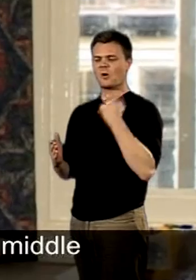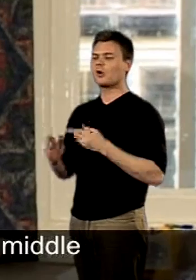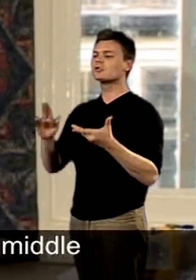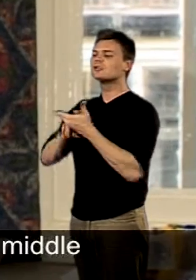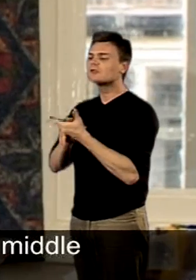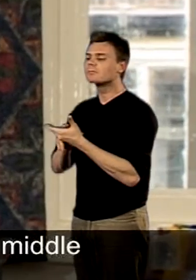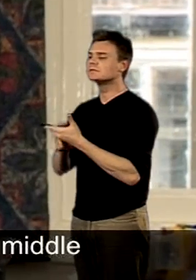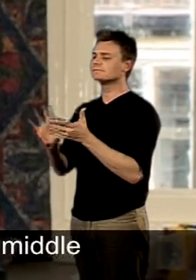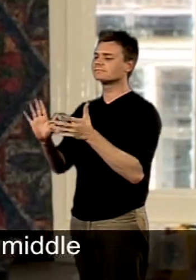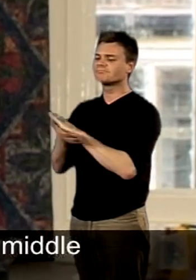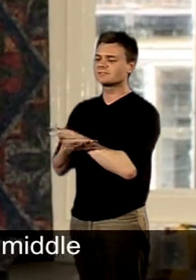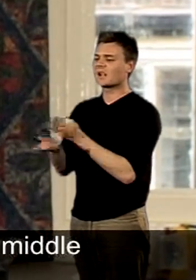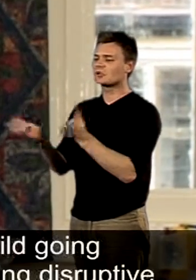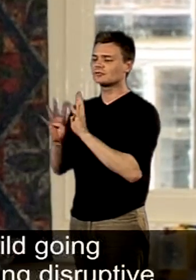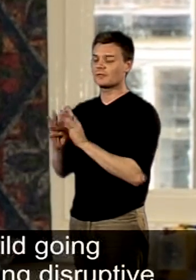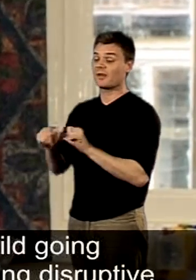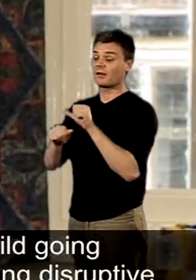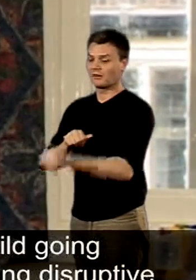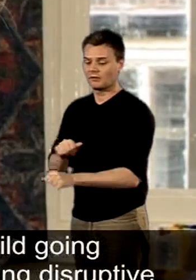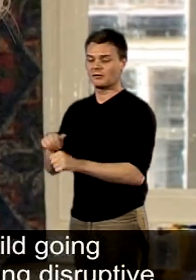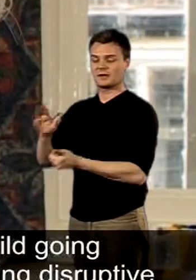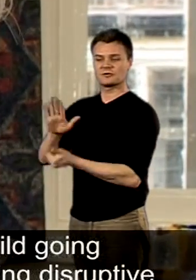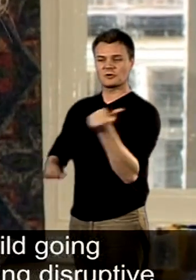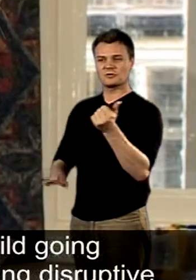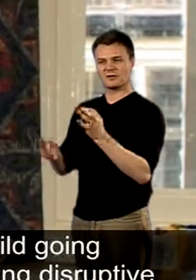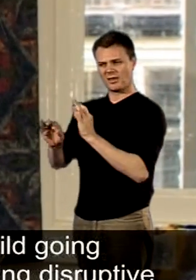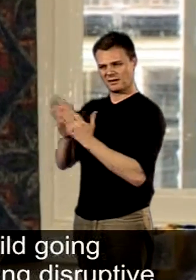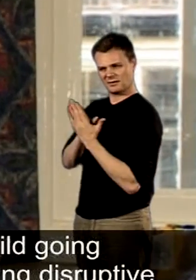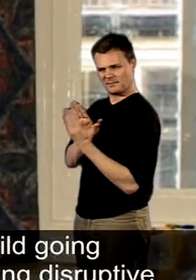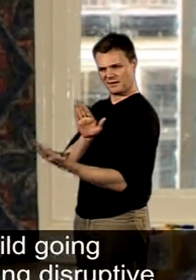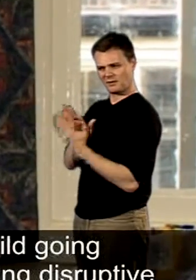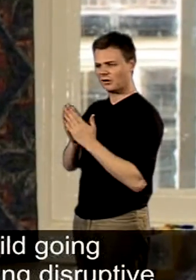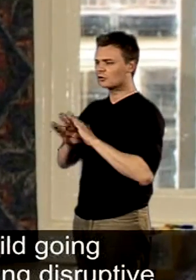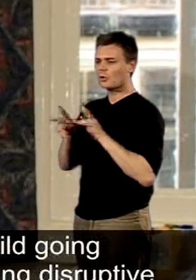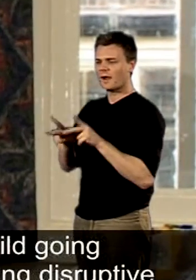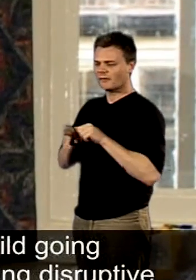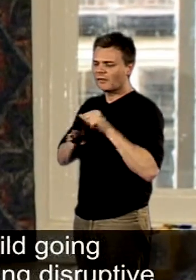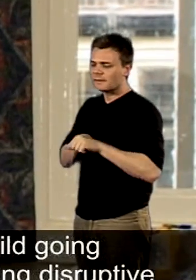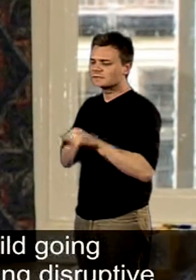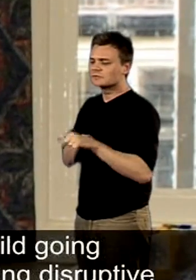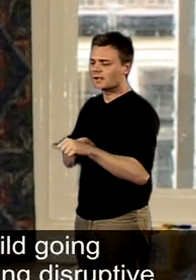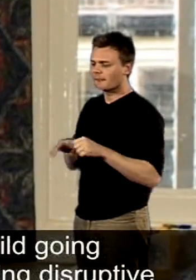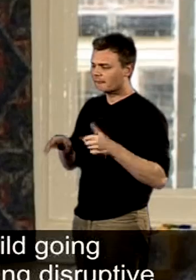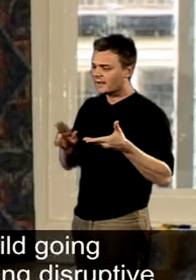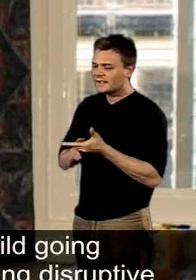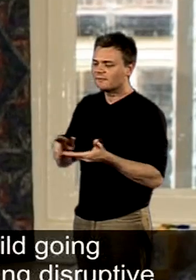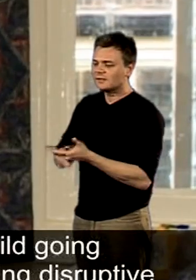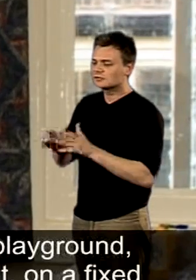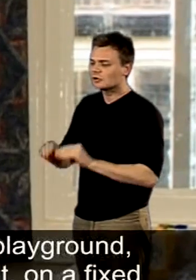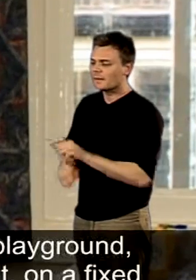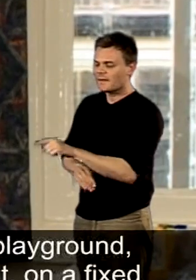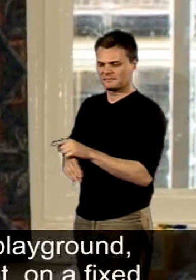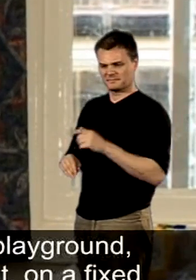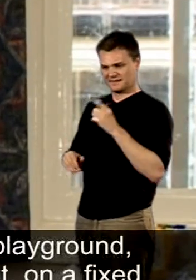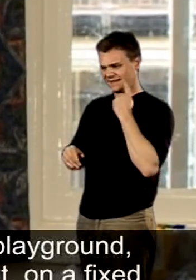exclusion, and there was nothing really in the middle, was there? There was no way of stopping a child going on that very slippery slope from being disruptive